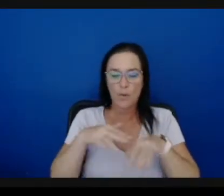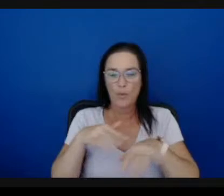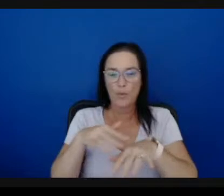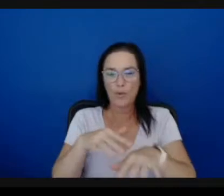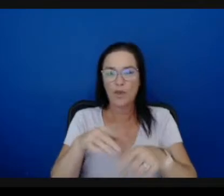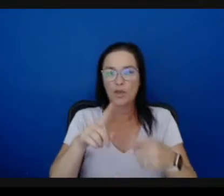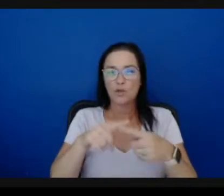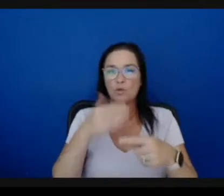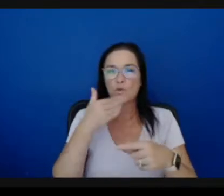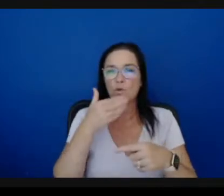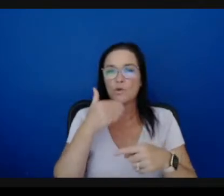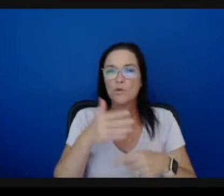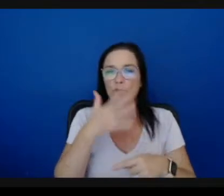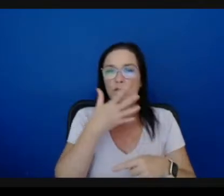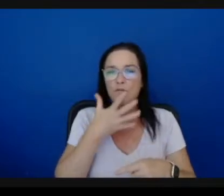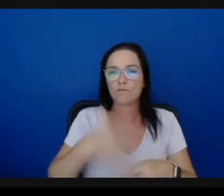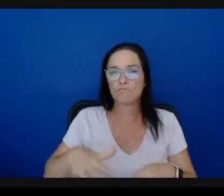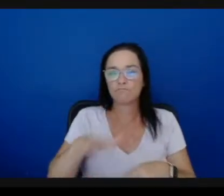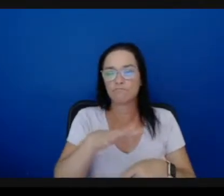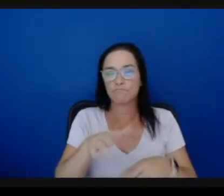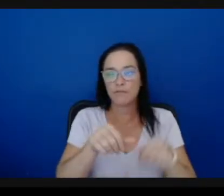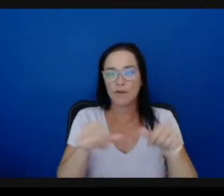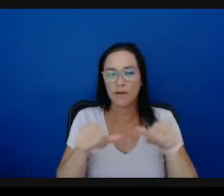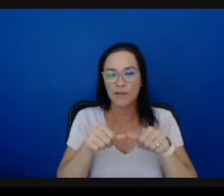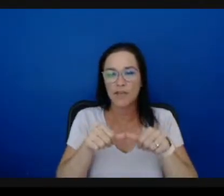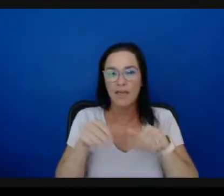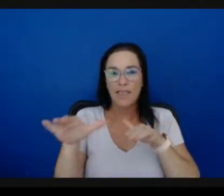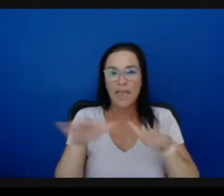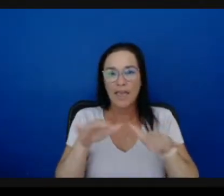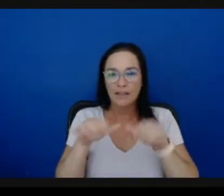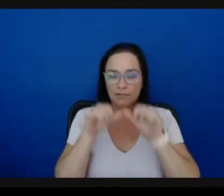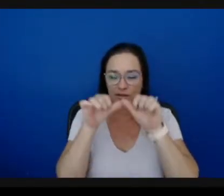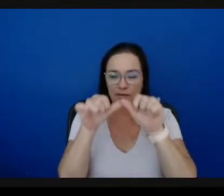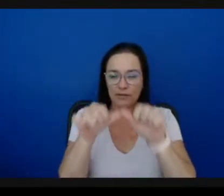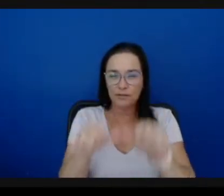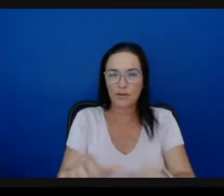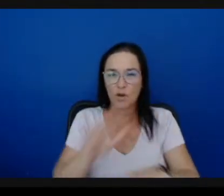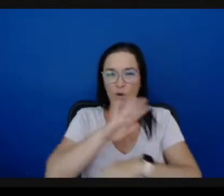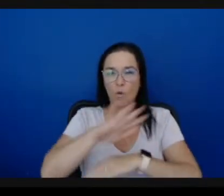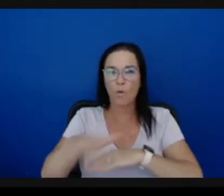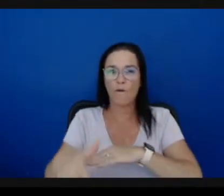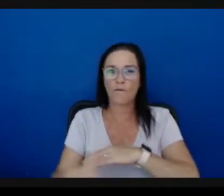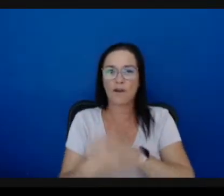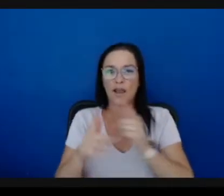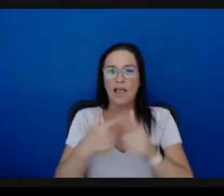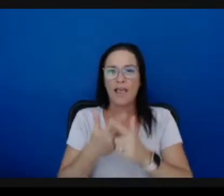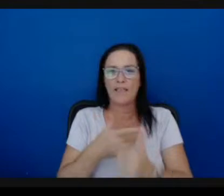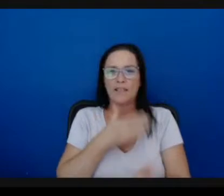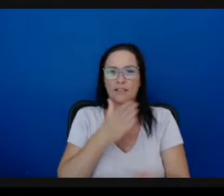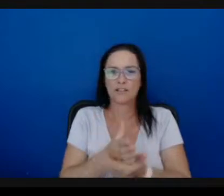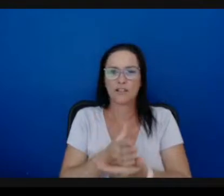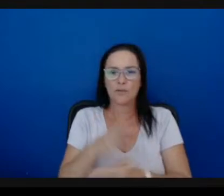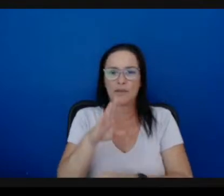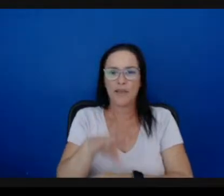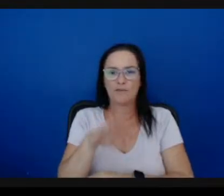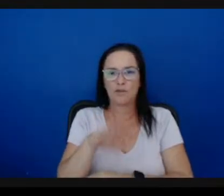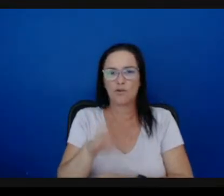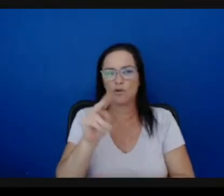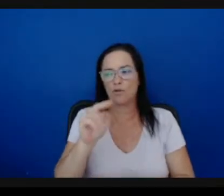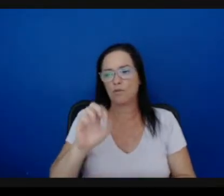areas. Activity continued all night and suddenly stopped shortly after noon on March